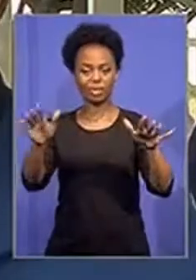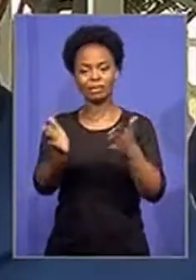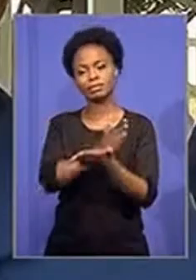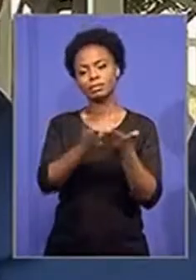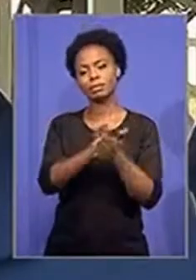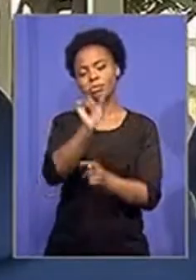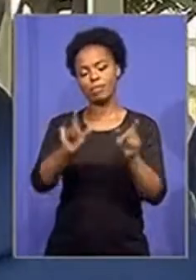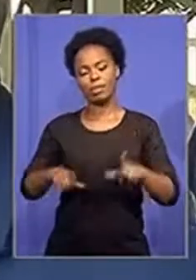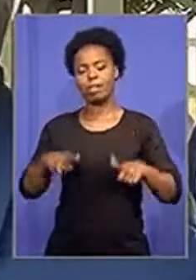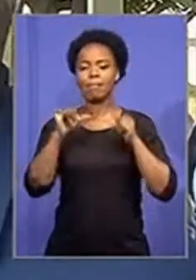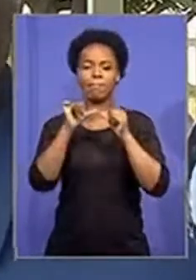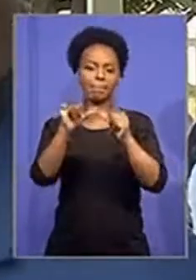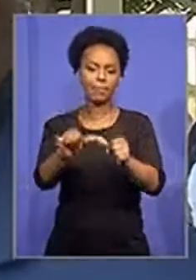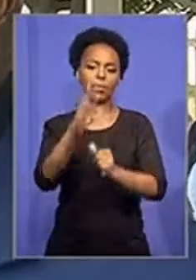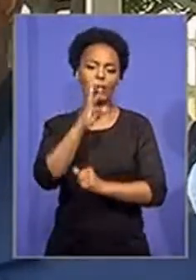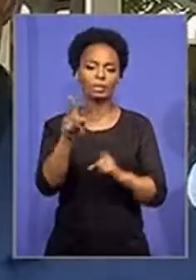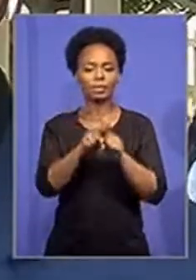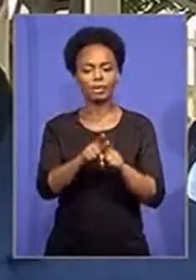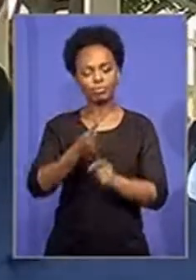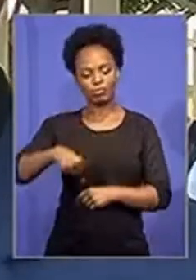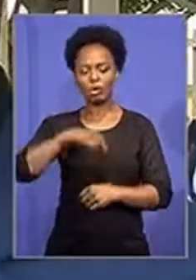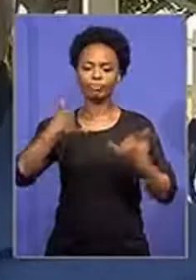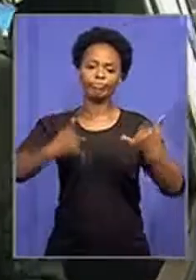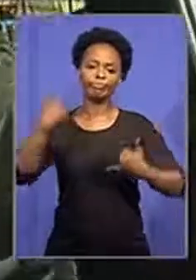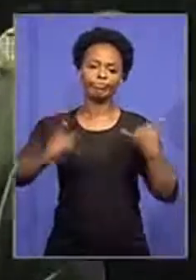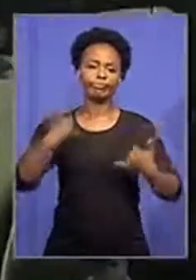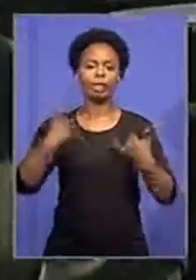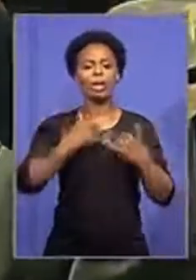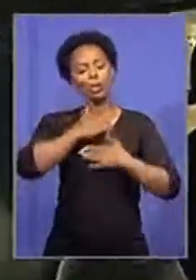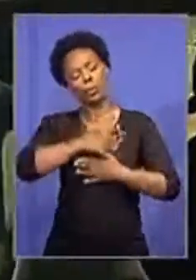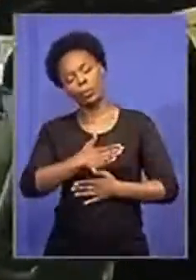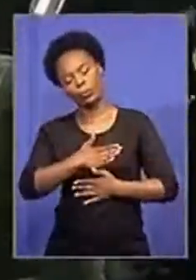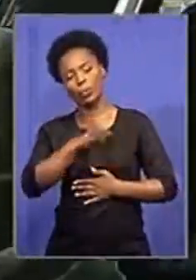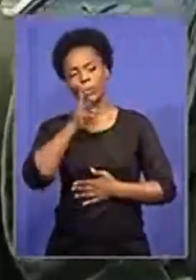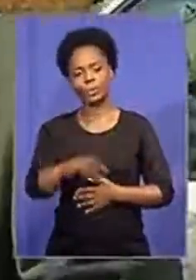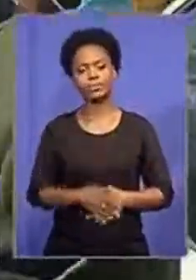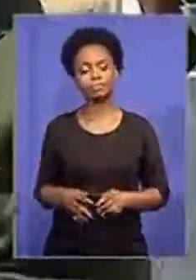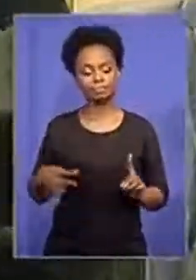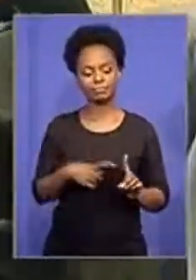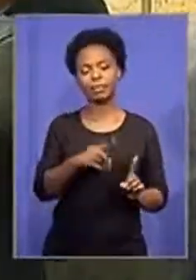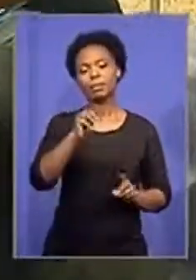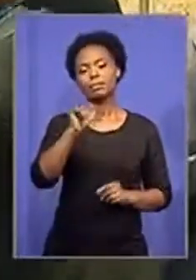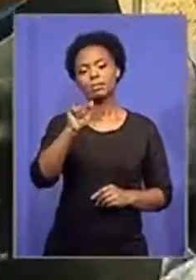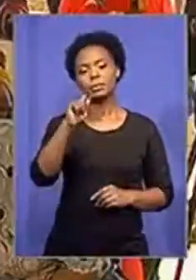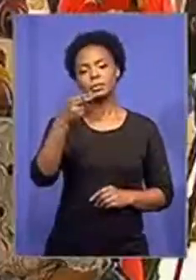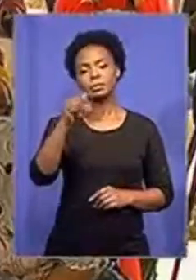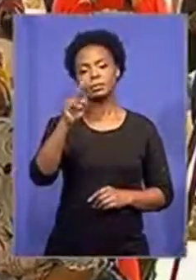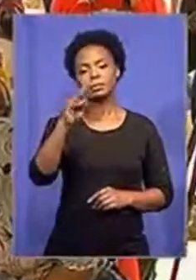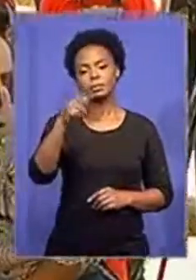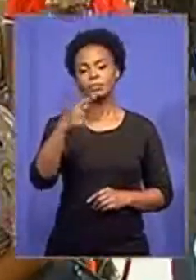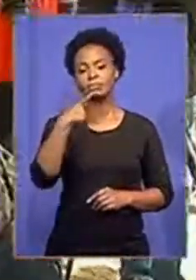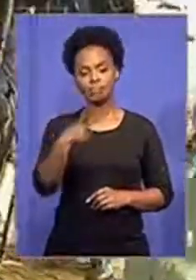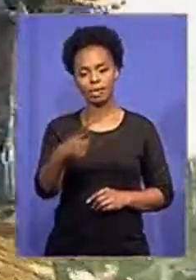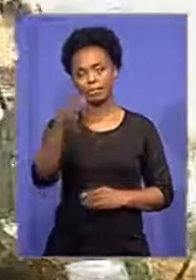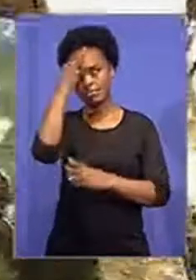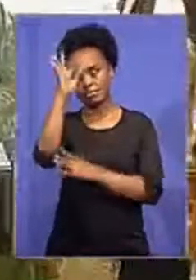mo lefaseng tšhaba sa modimo sa kgona go kry-a khutso. Tonakgolo ya Limpopo Stan Mathabata e re mmuso o tlo bebofatsa